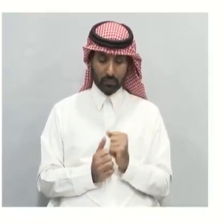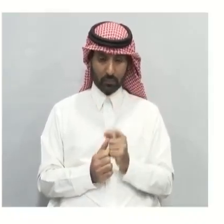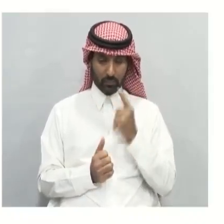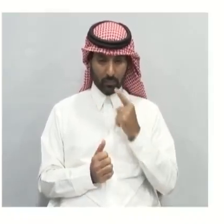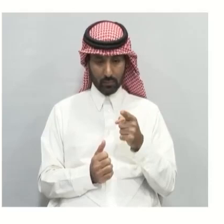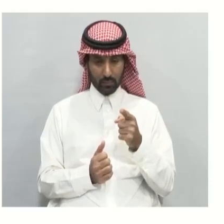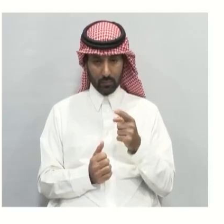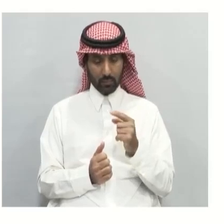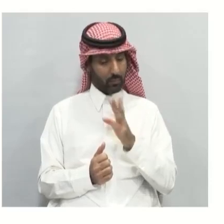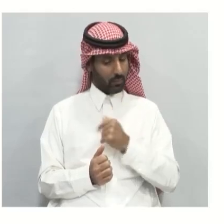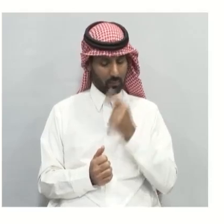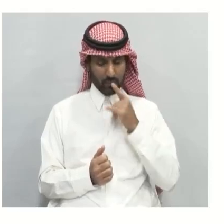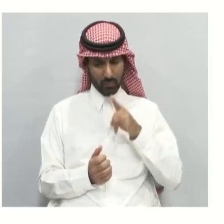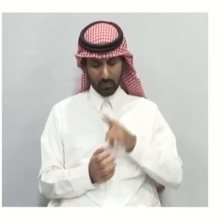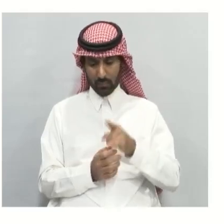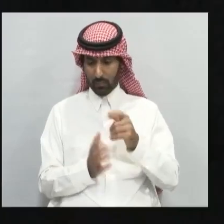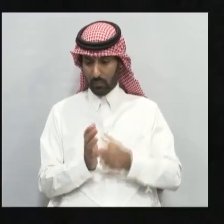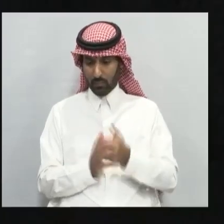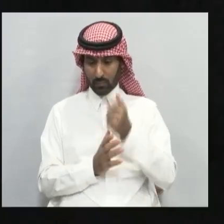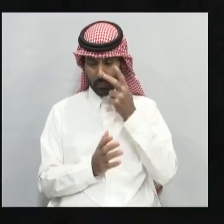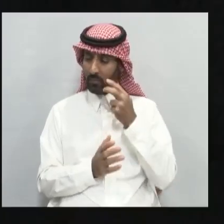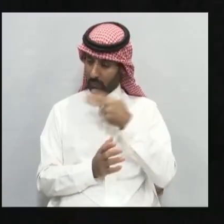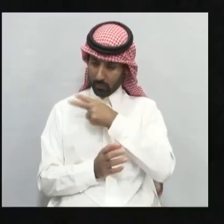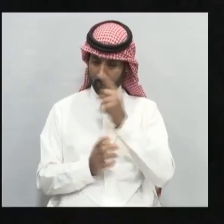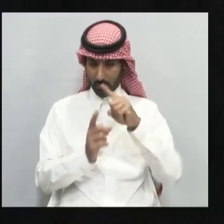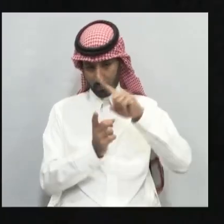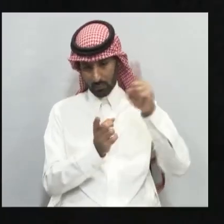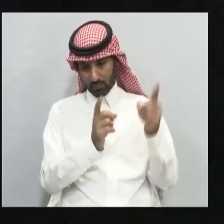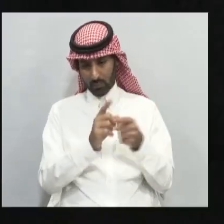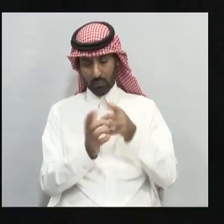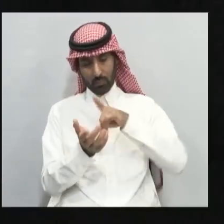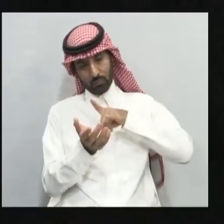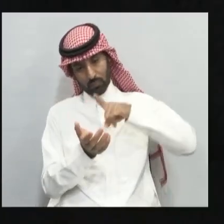we wouldn't be able to explore and